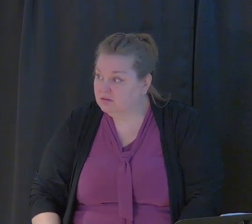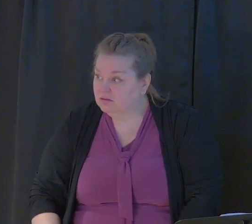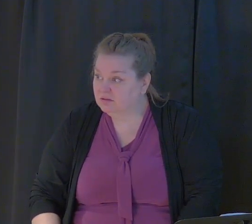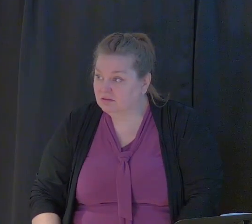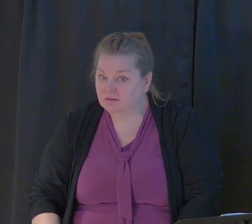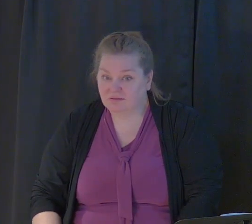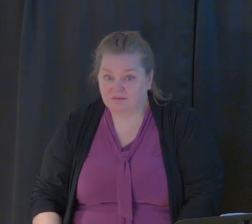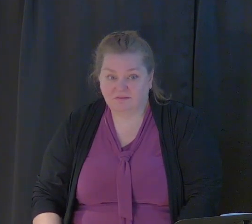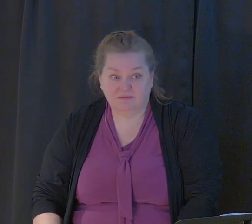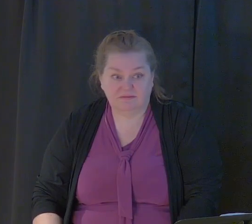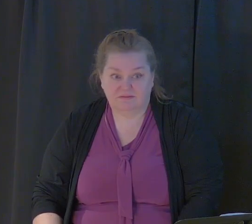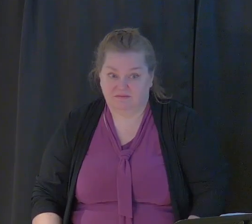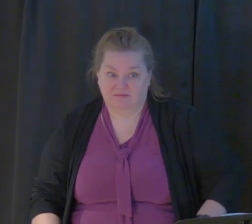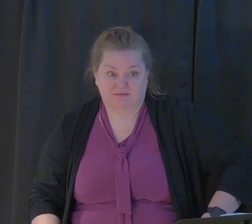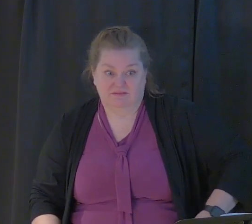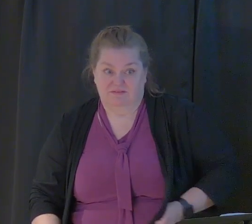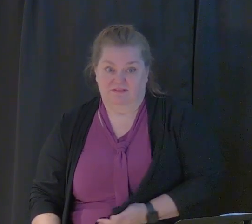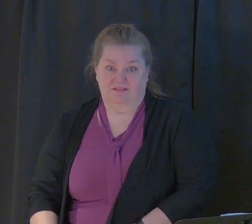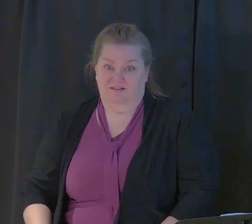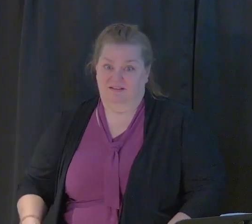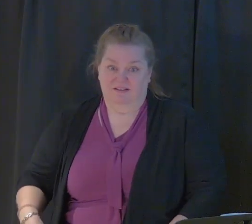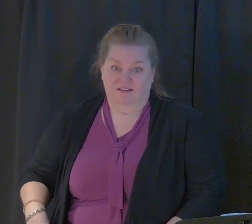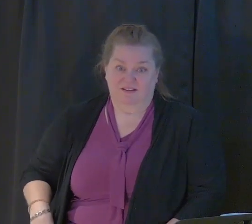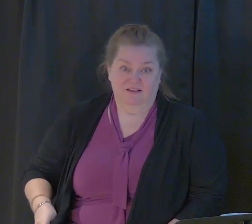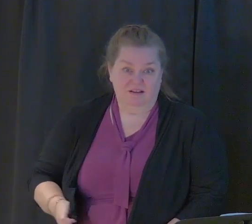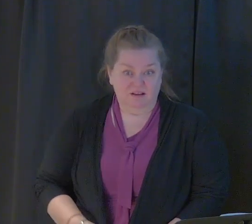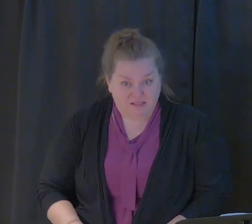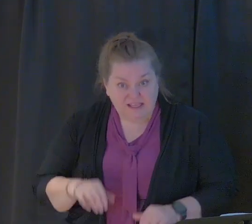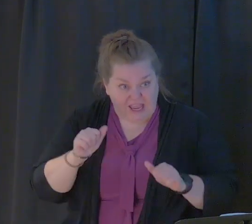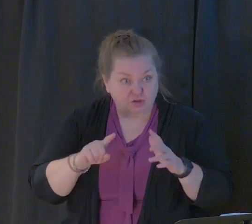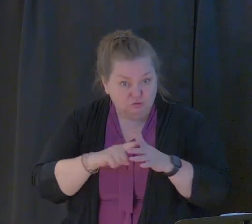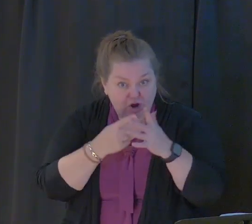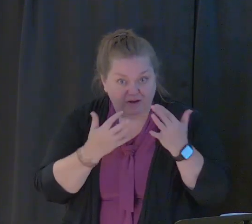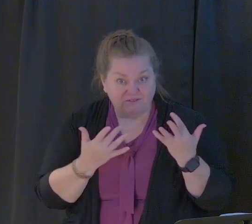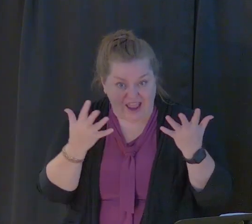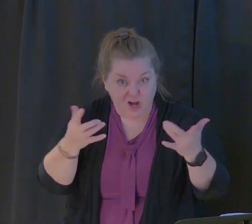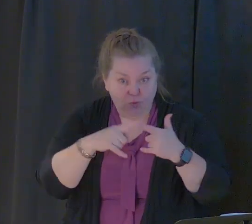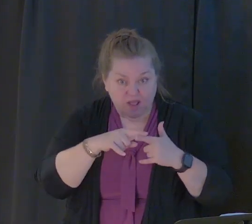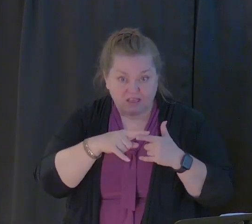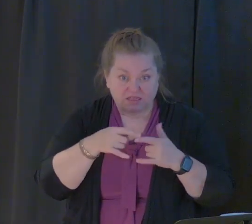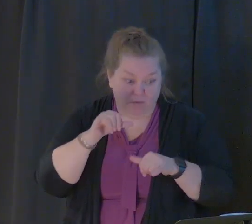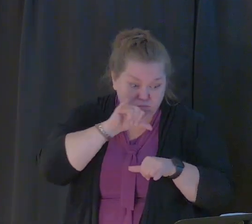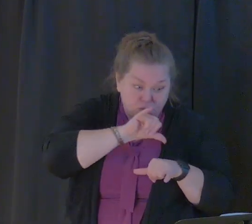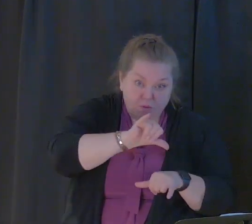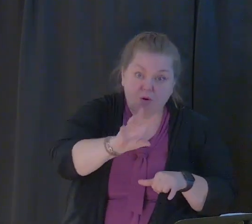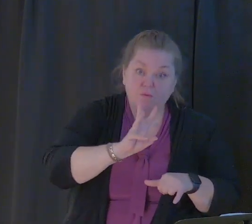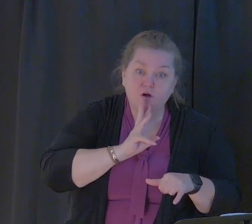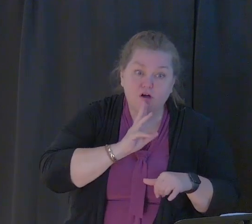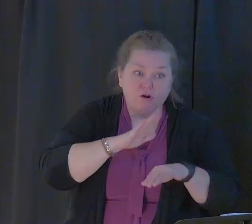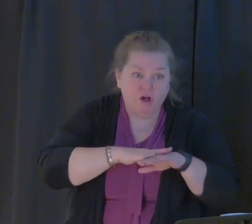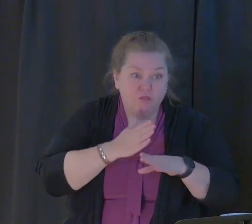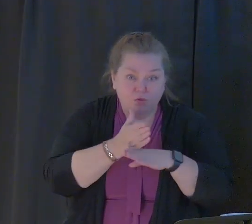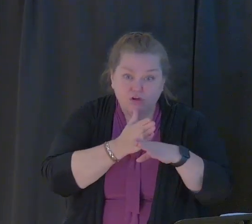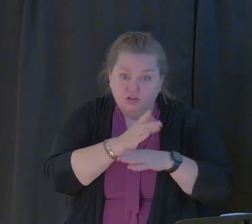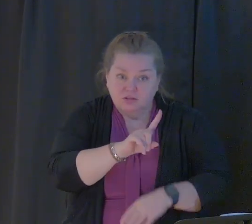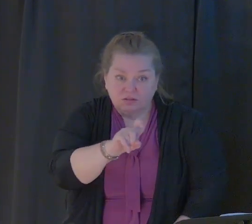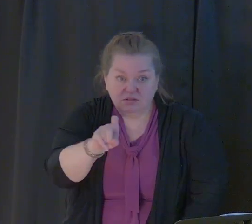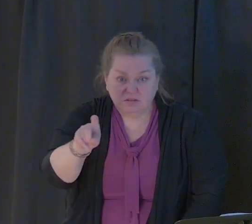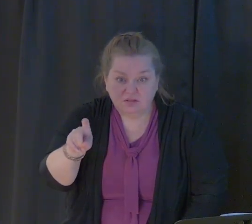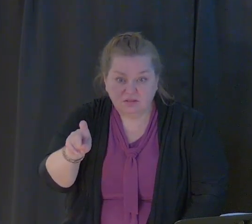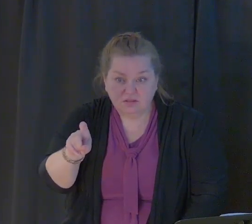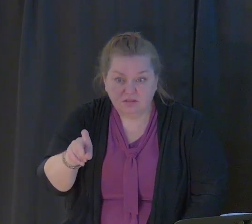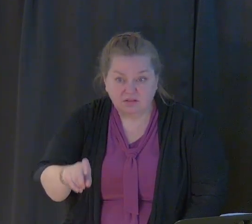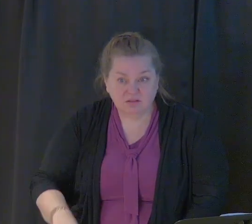Now the people are expecting awesome things to come out of Elijah, but he humbly kneels before his